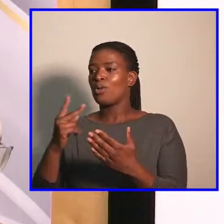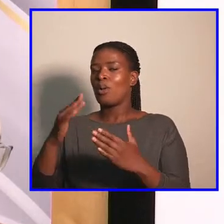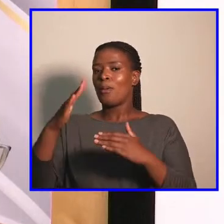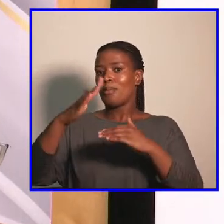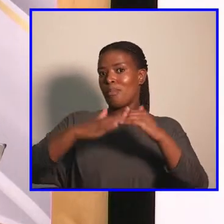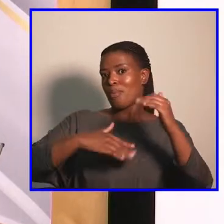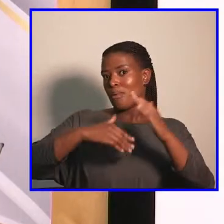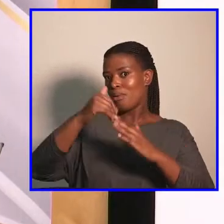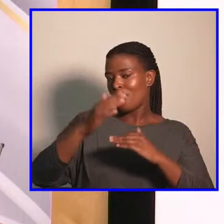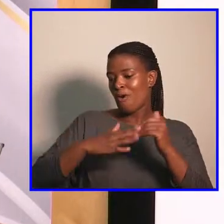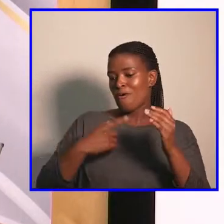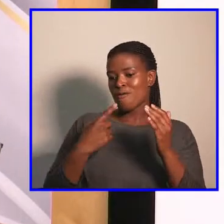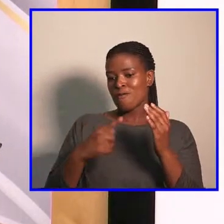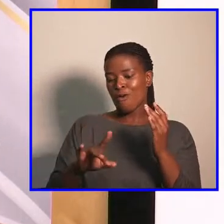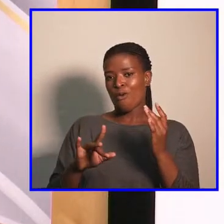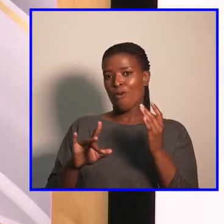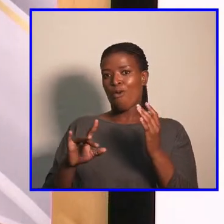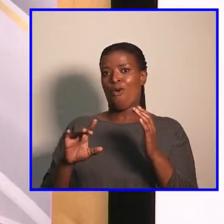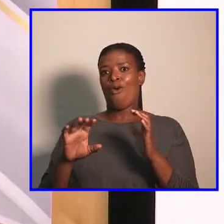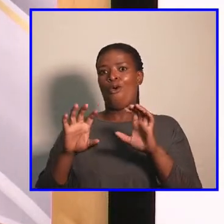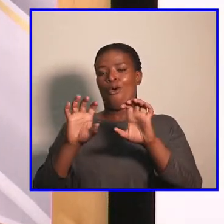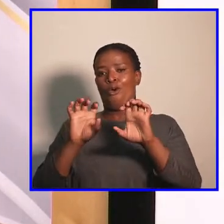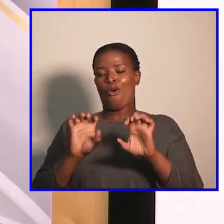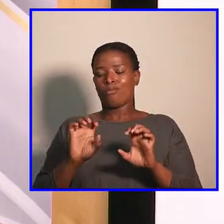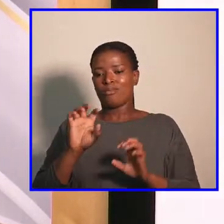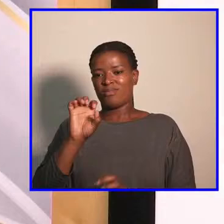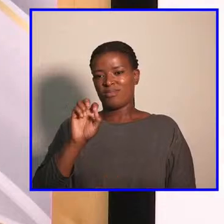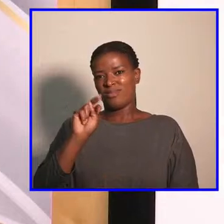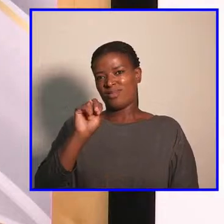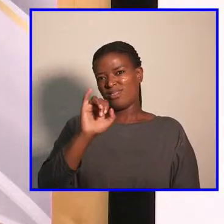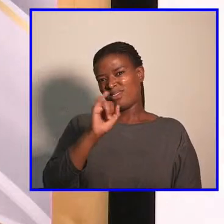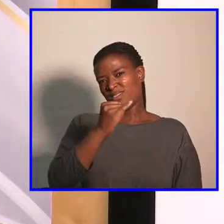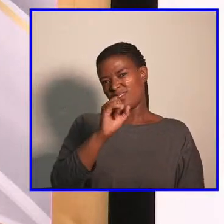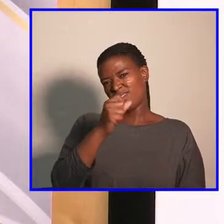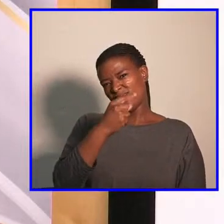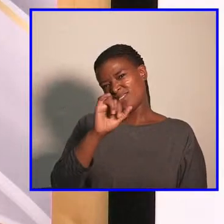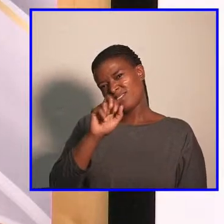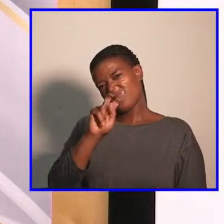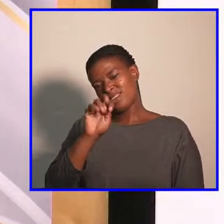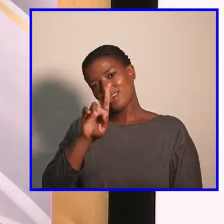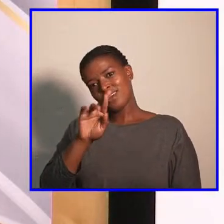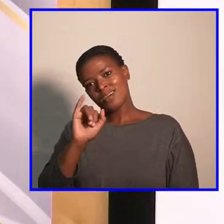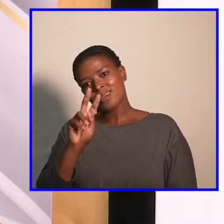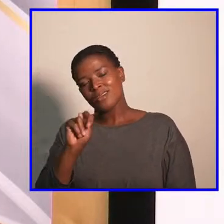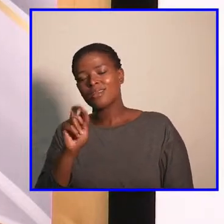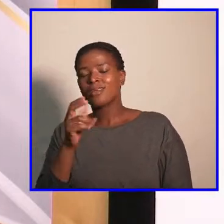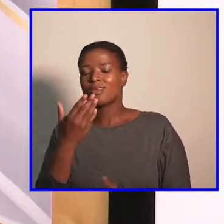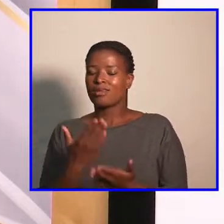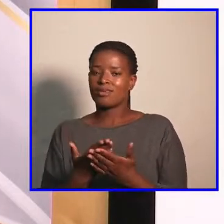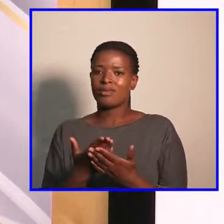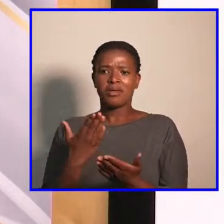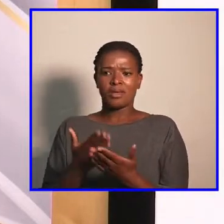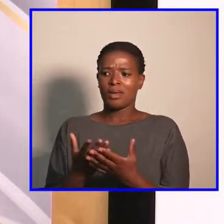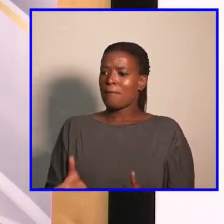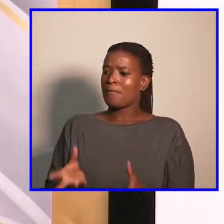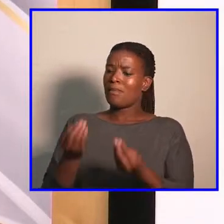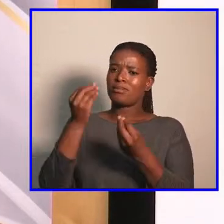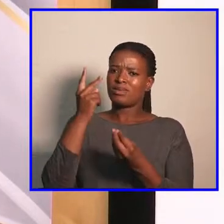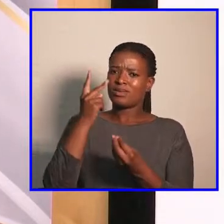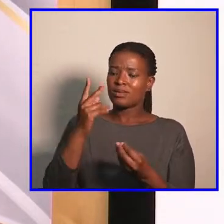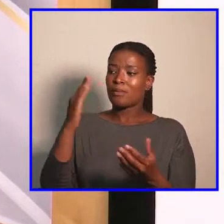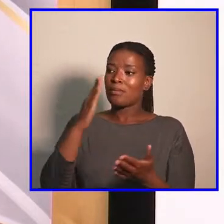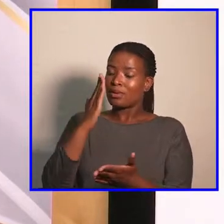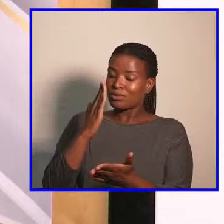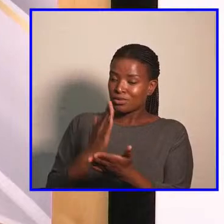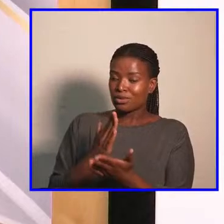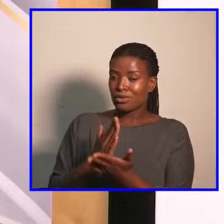builder, the architect's dreams will never come to reality, to ensure that what we share today is